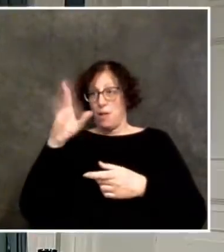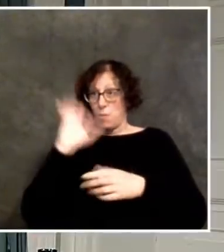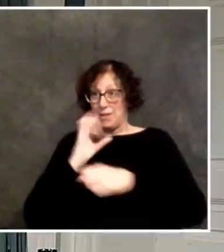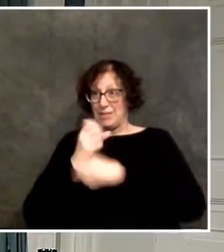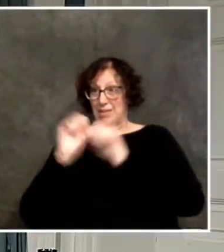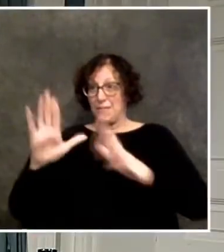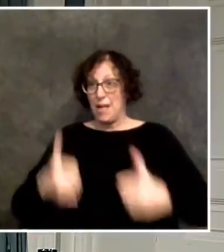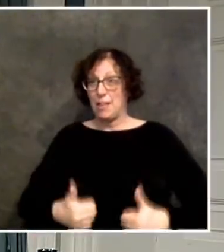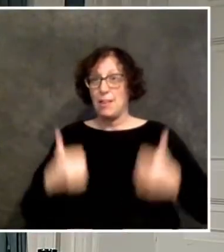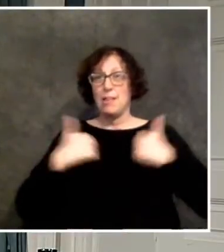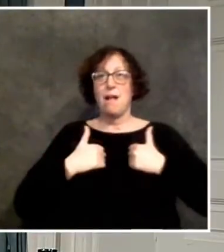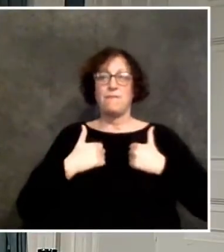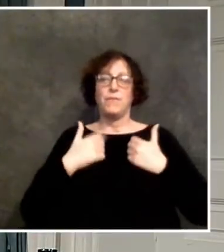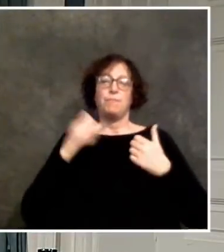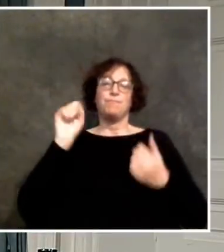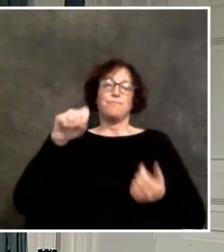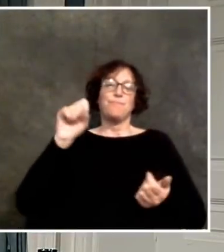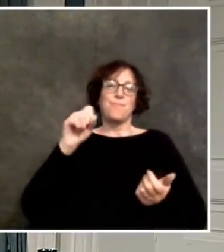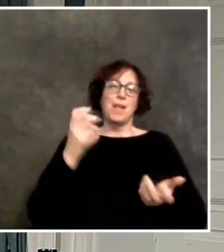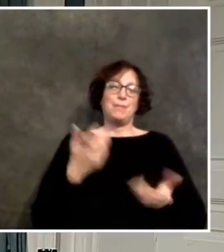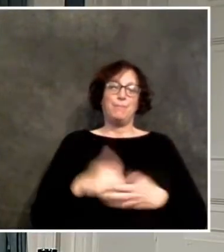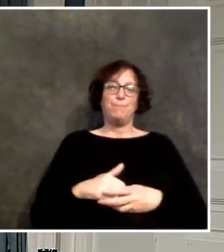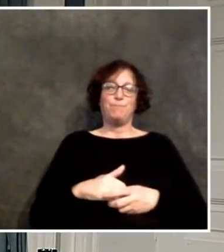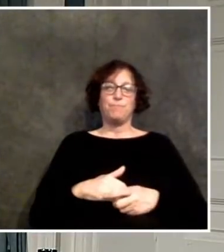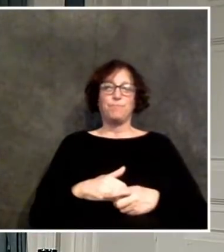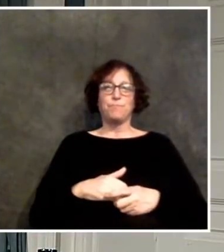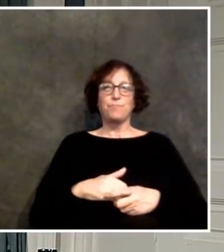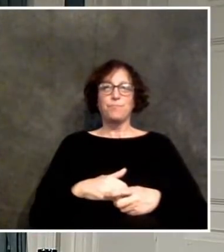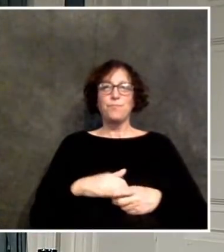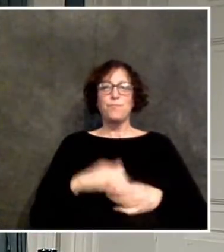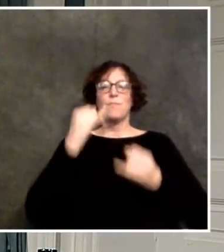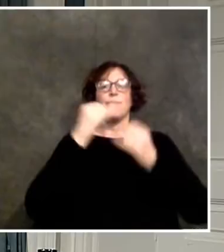Last for today, we have Jeff Colton from City and State.